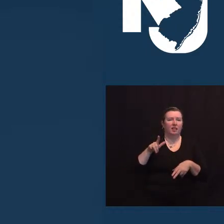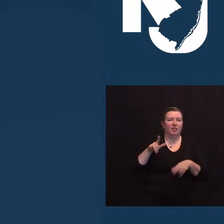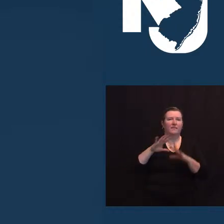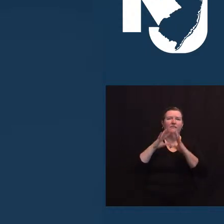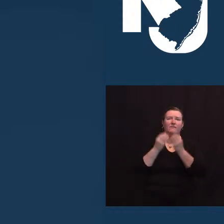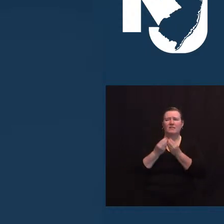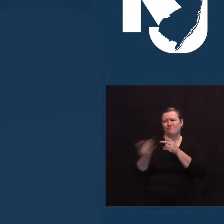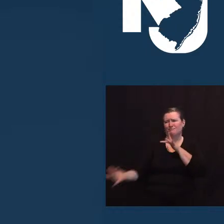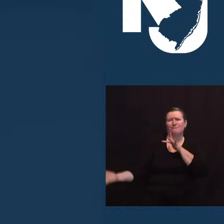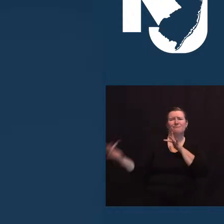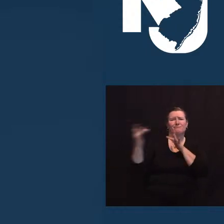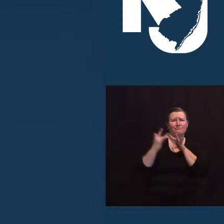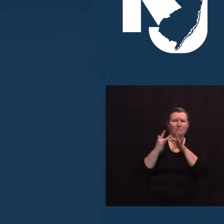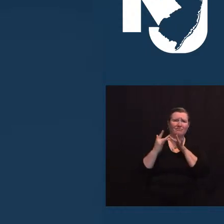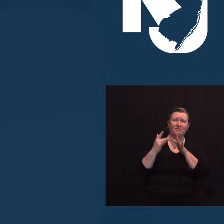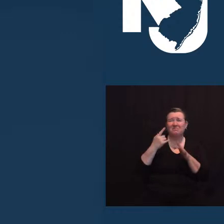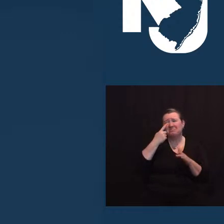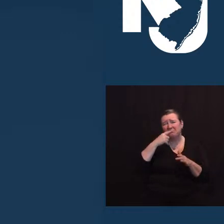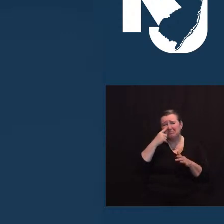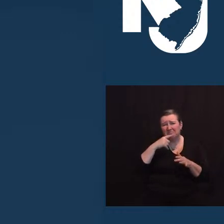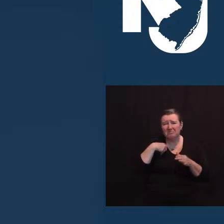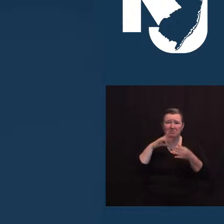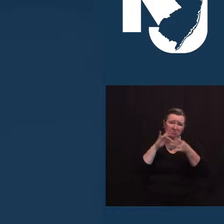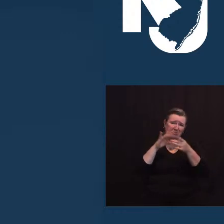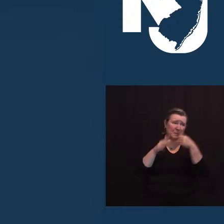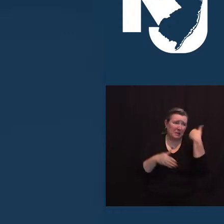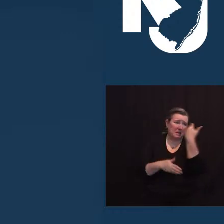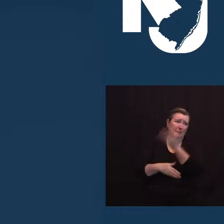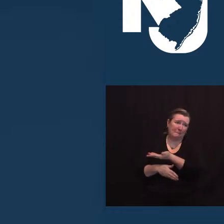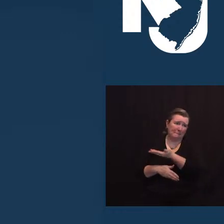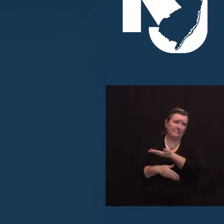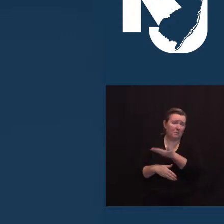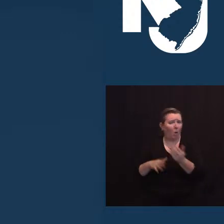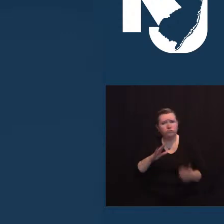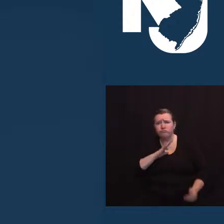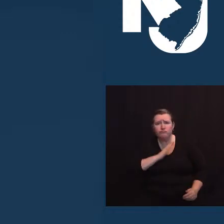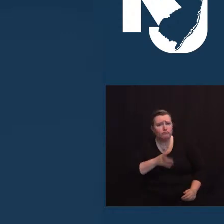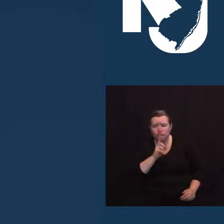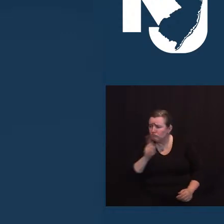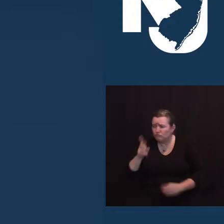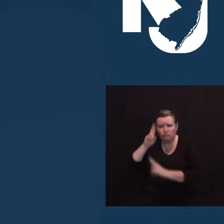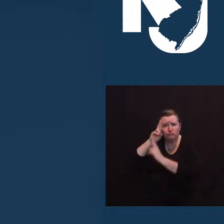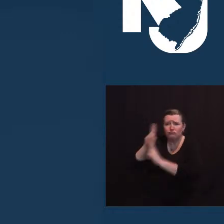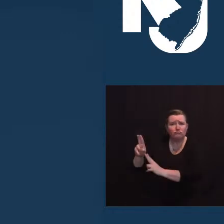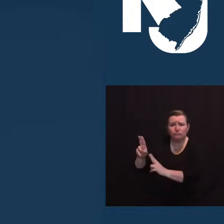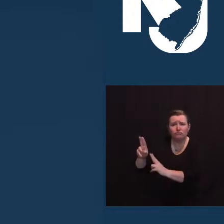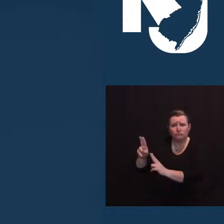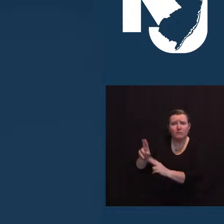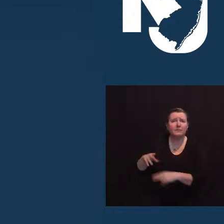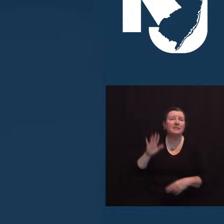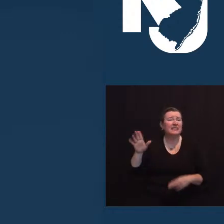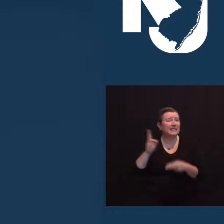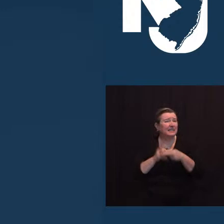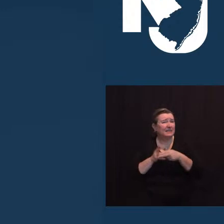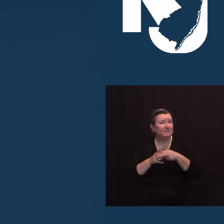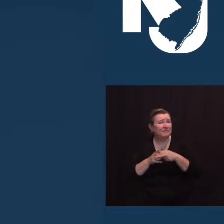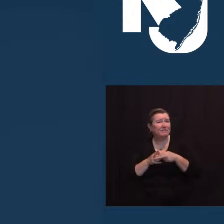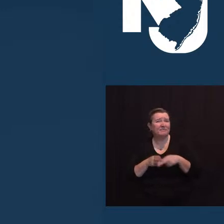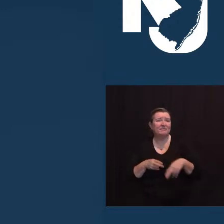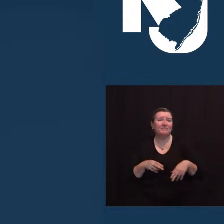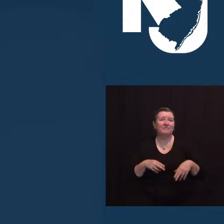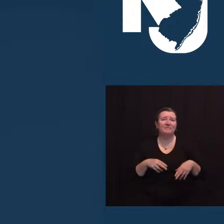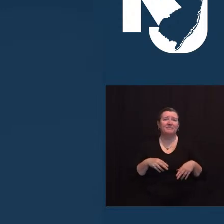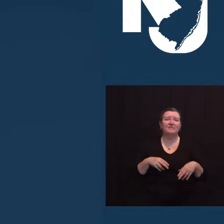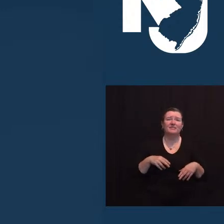to do so. So it's kind of cool with a guy named Joe Metallo. He was a sheet metal worker and